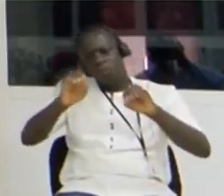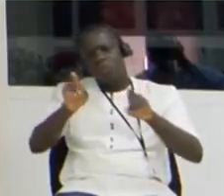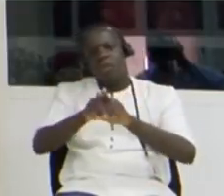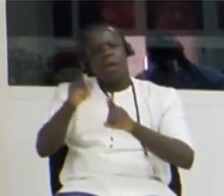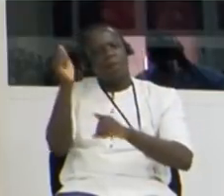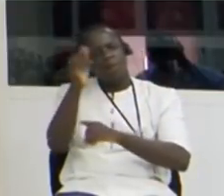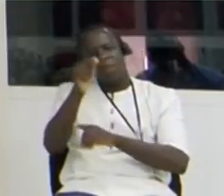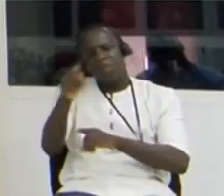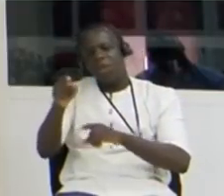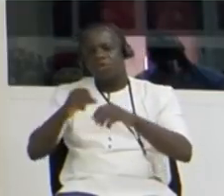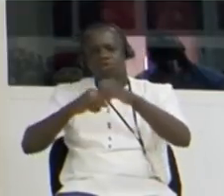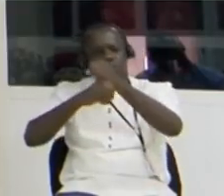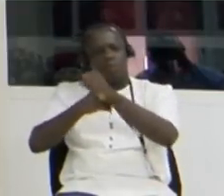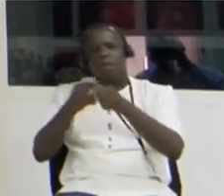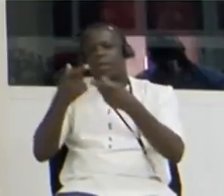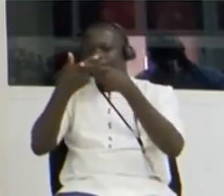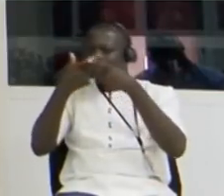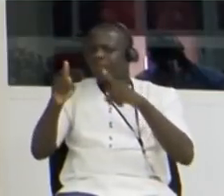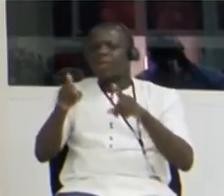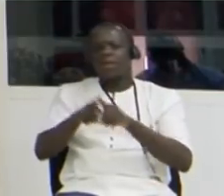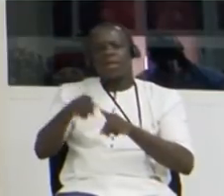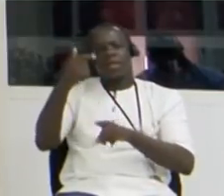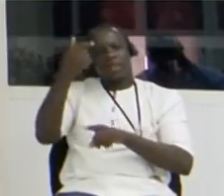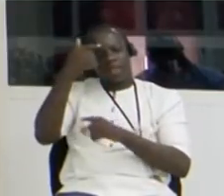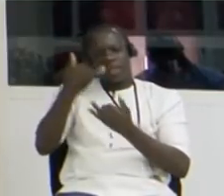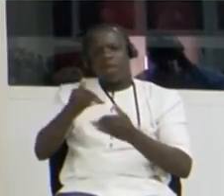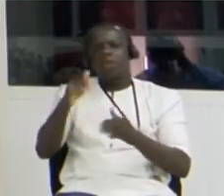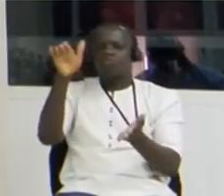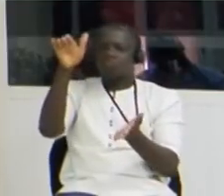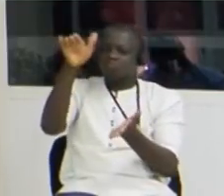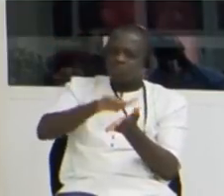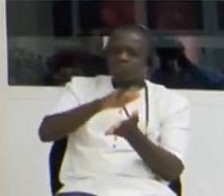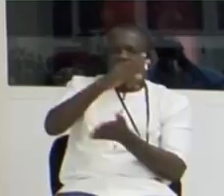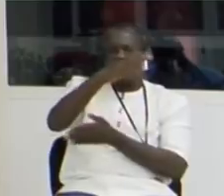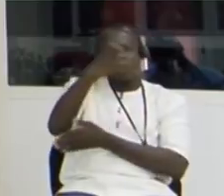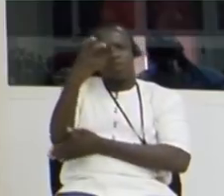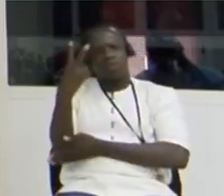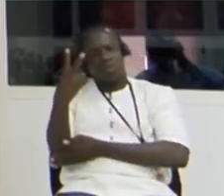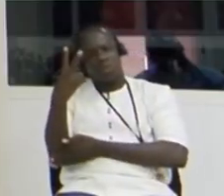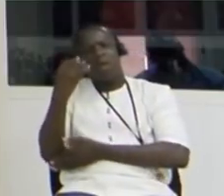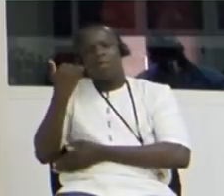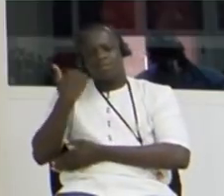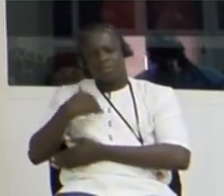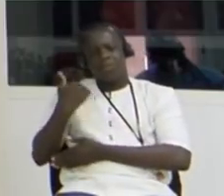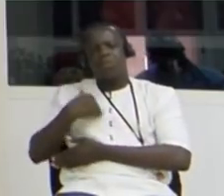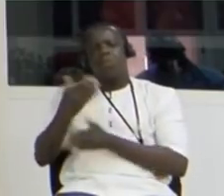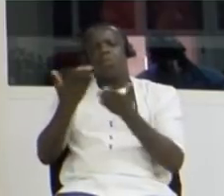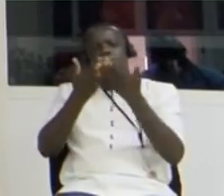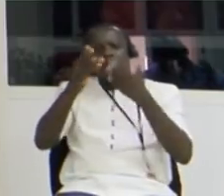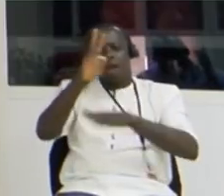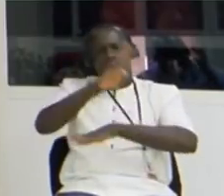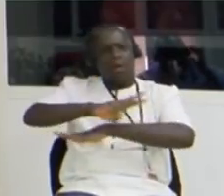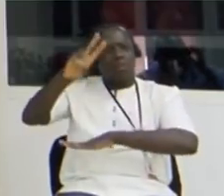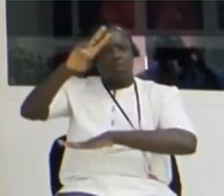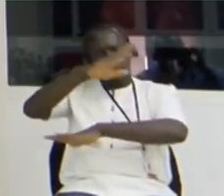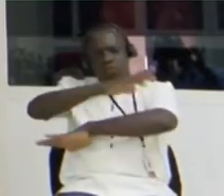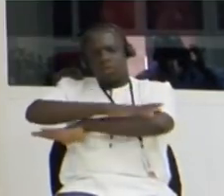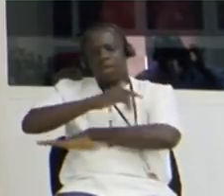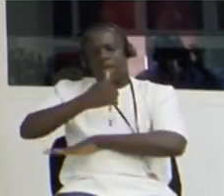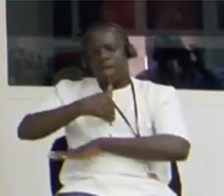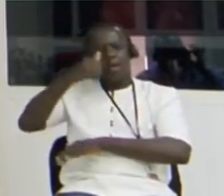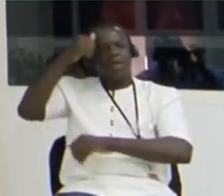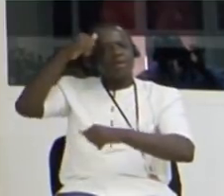22, and the upper basic level to, and that was strictly the prerogative of the. I could remember